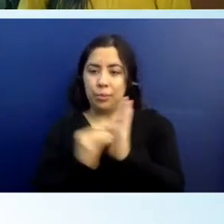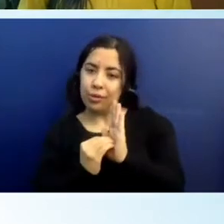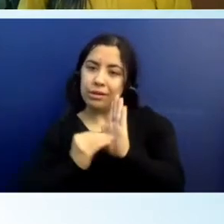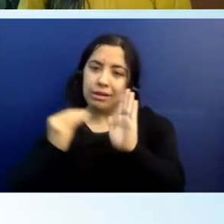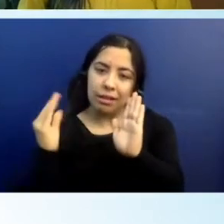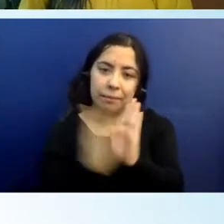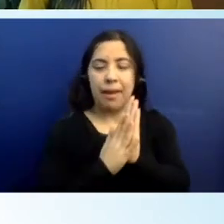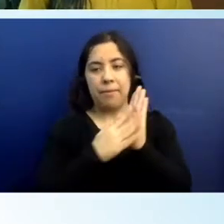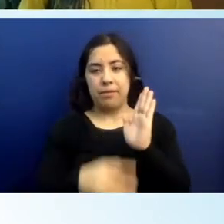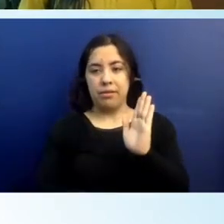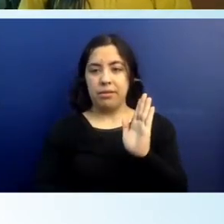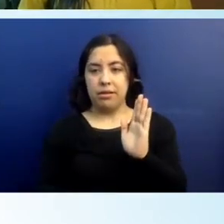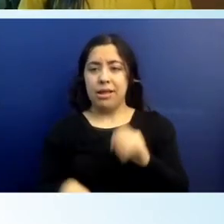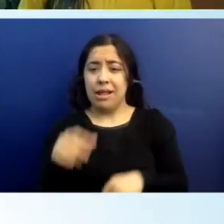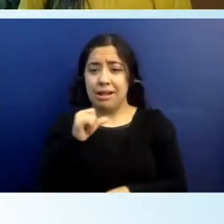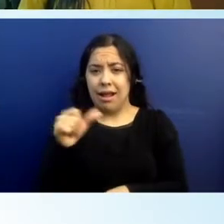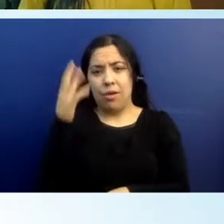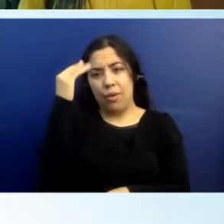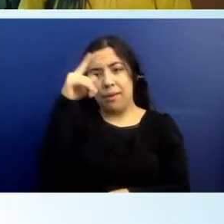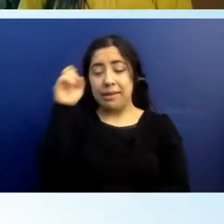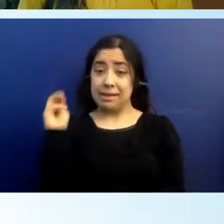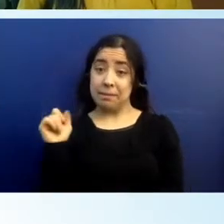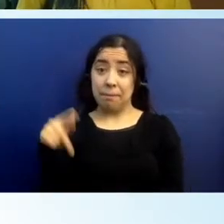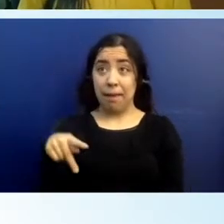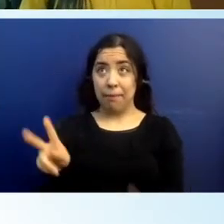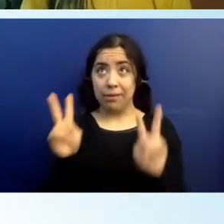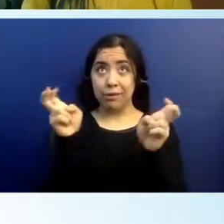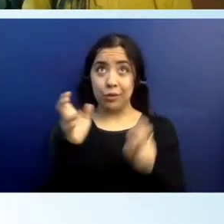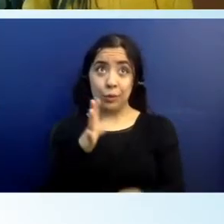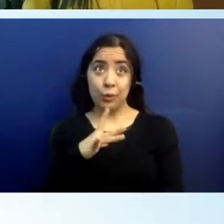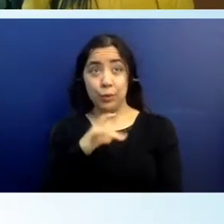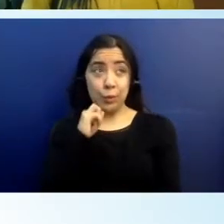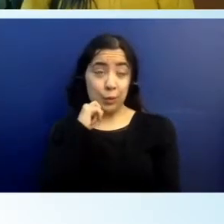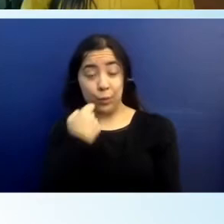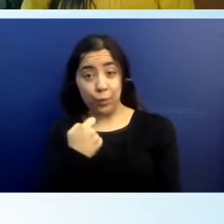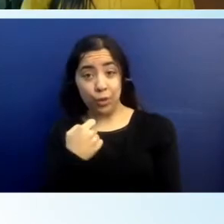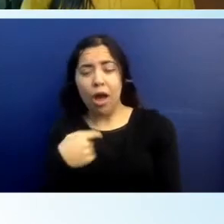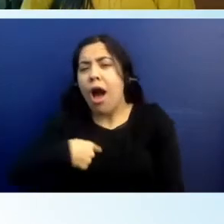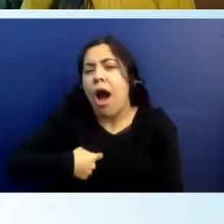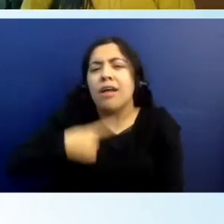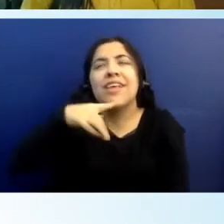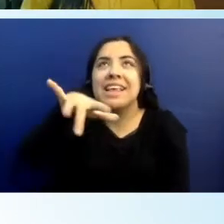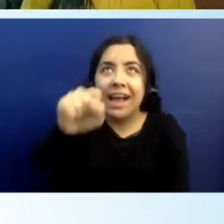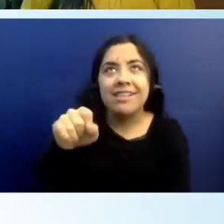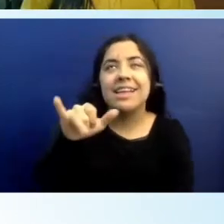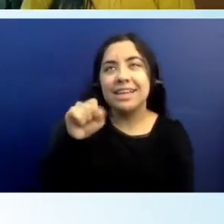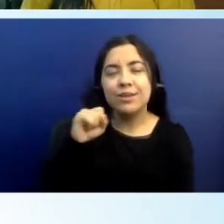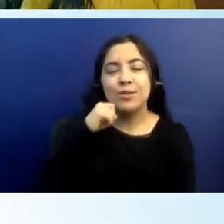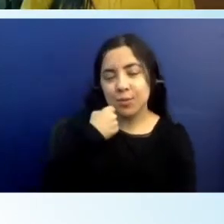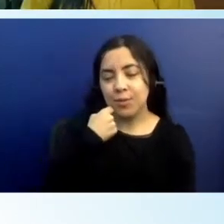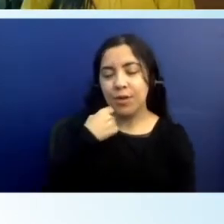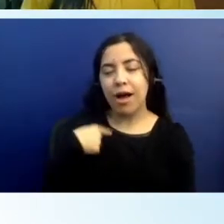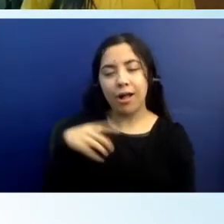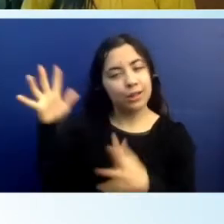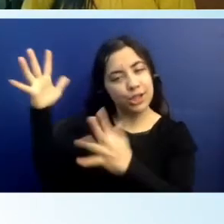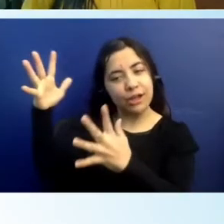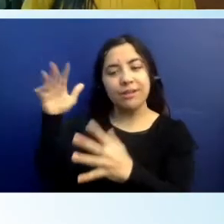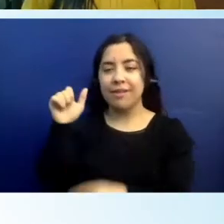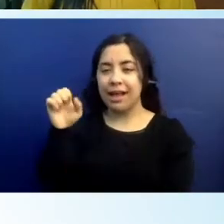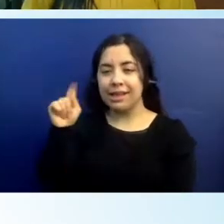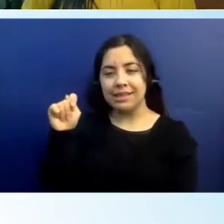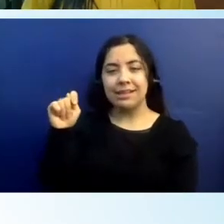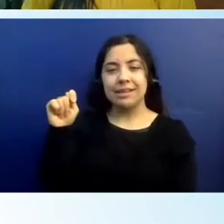just because the map is cool, and it is cool. I'll give a shout out to the city's Assets, Information, and